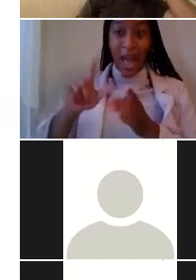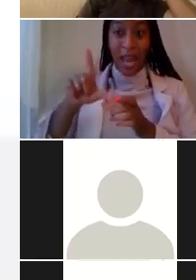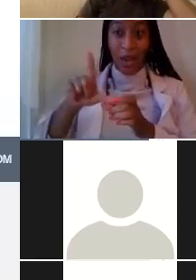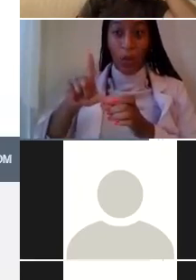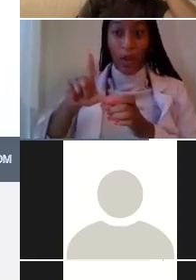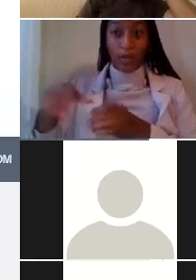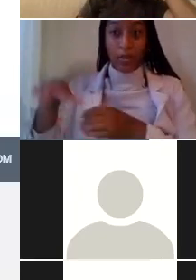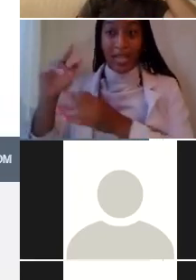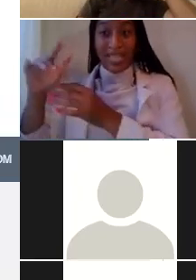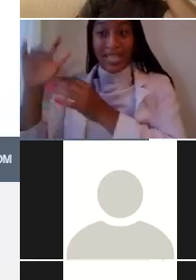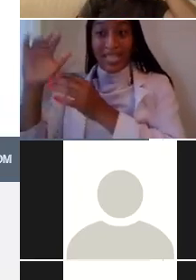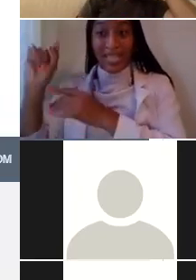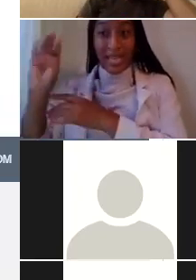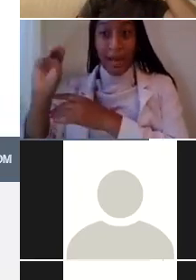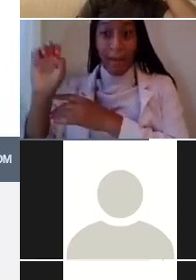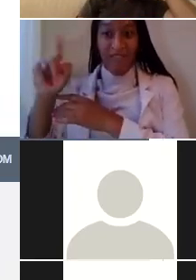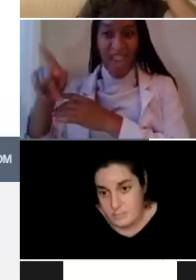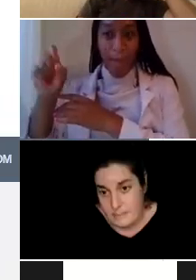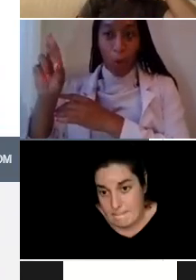And then the thermodynamics notes.